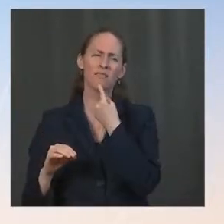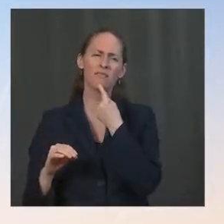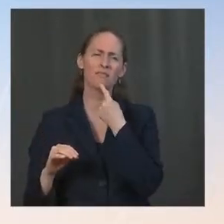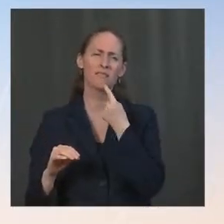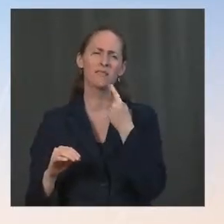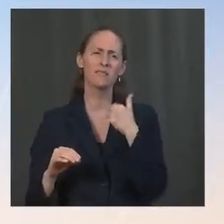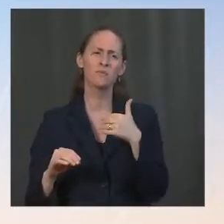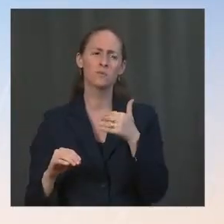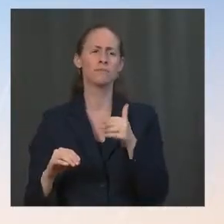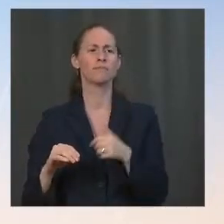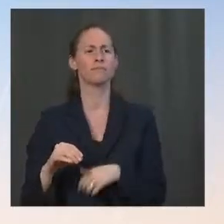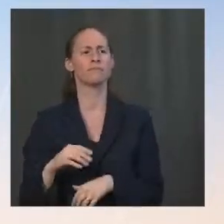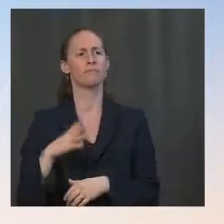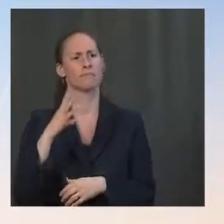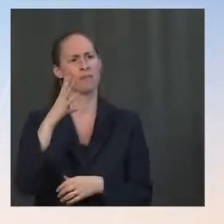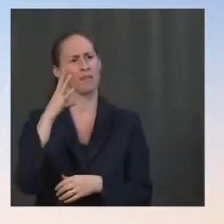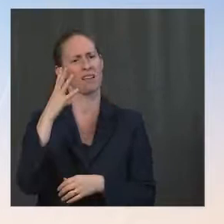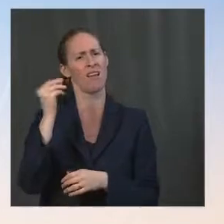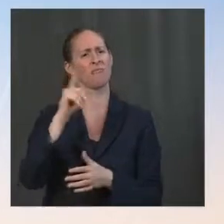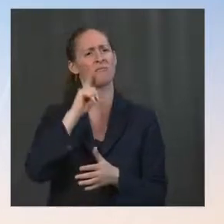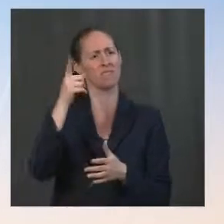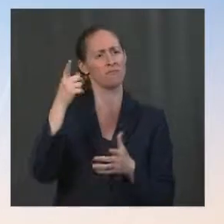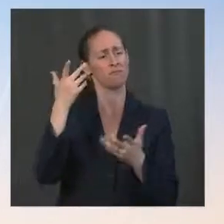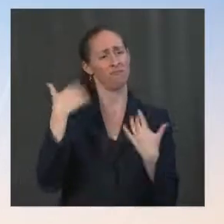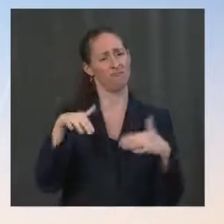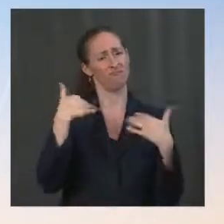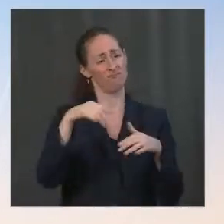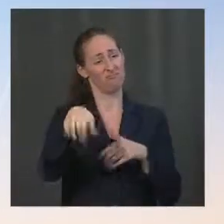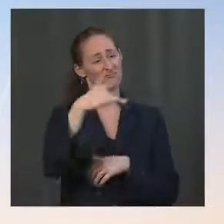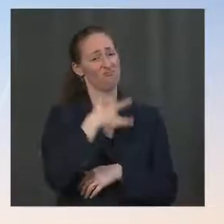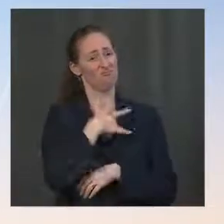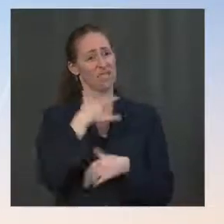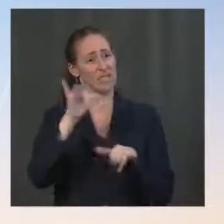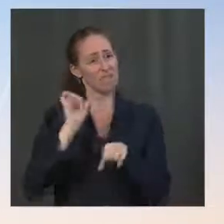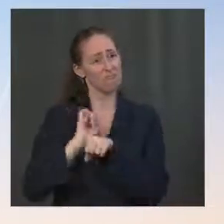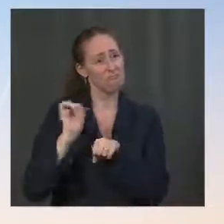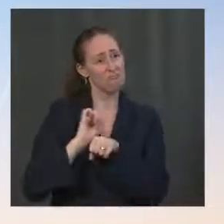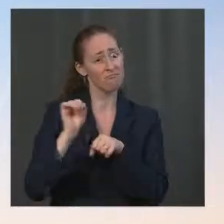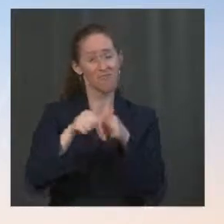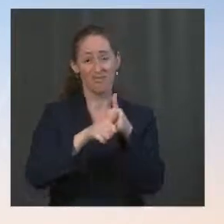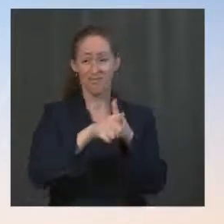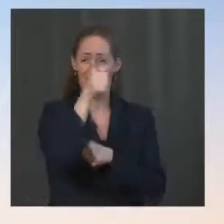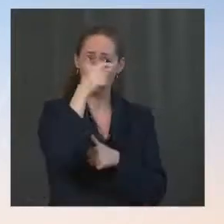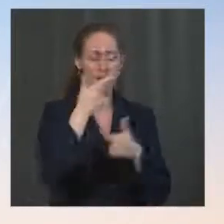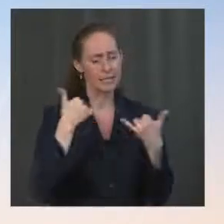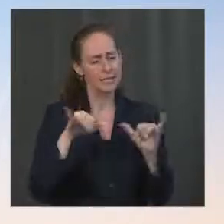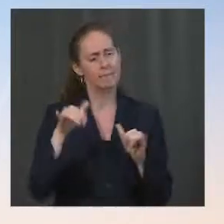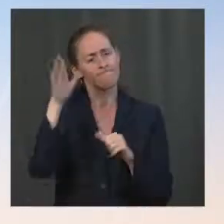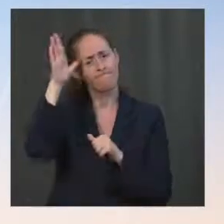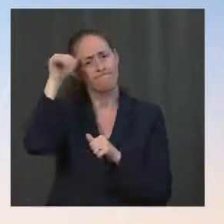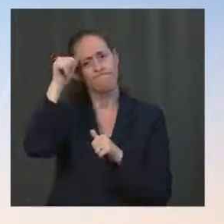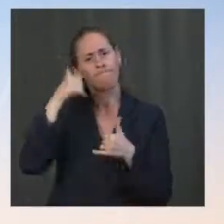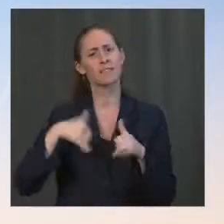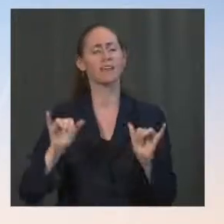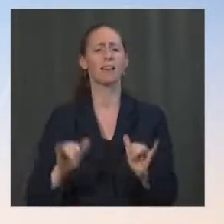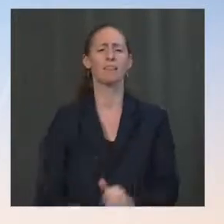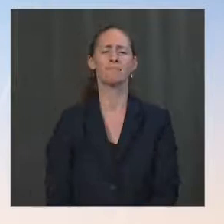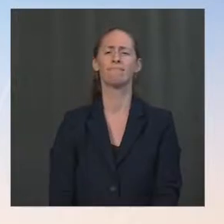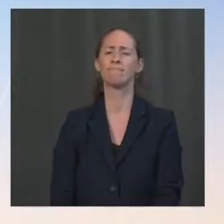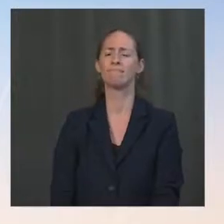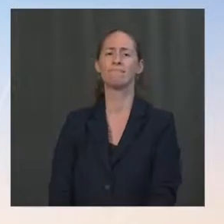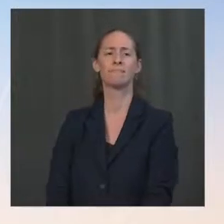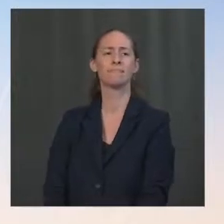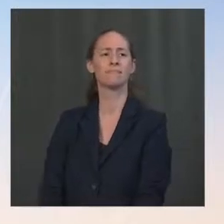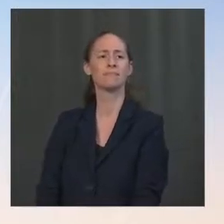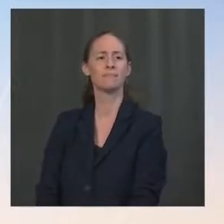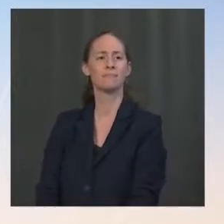to implement this mission even under difficult and risky circumstances. Go ahead. Just as a follow-up to the previous question, Republican lawmakers have really